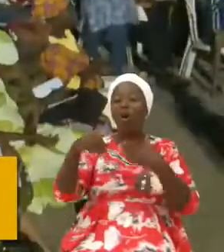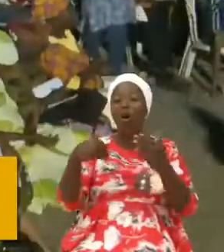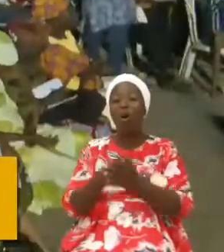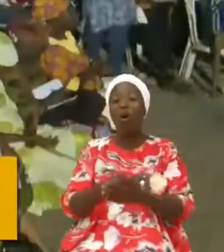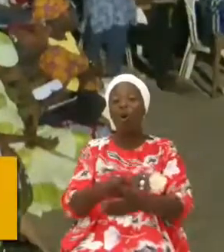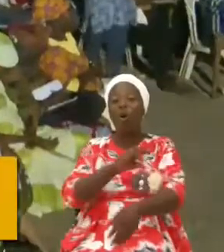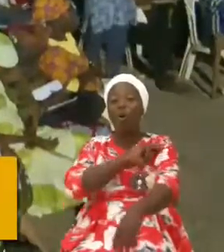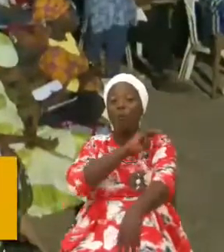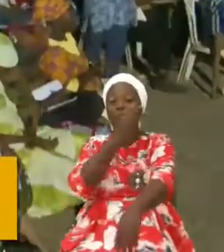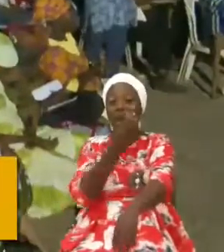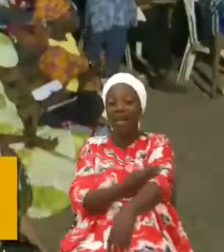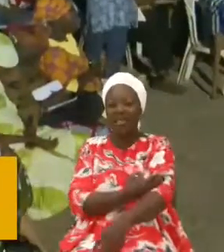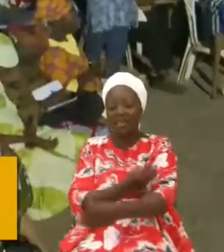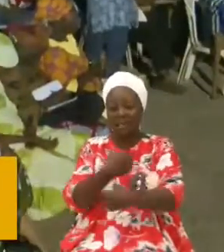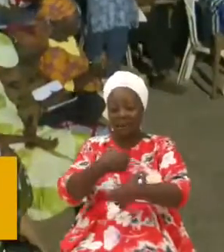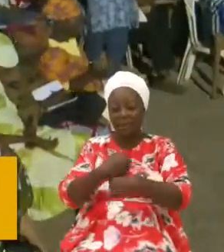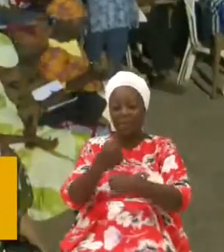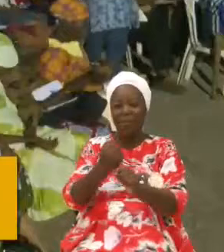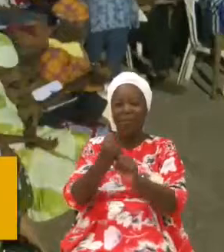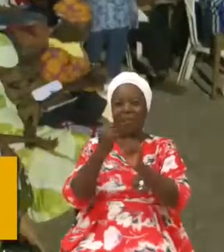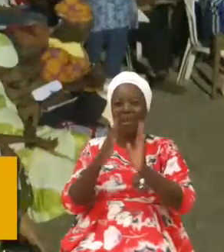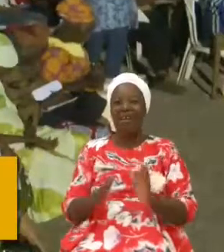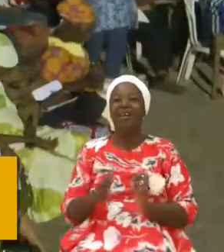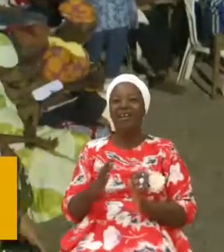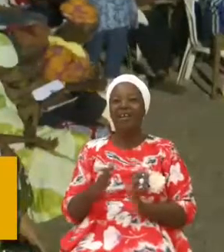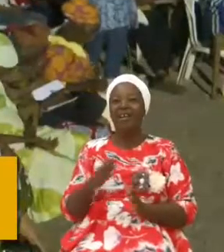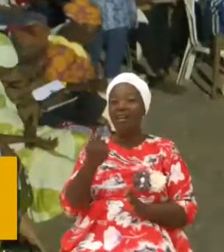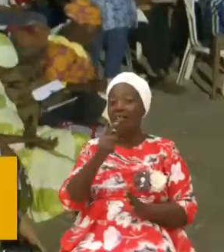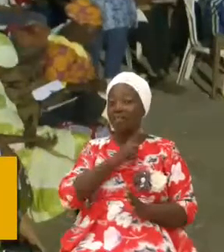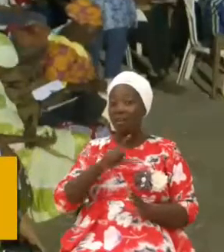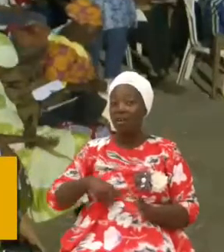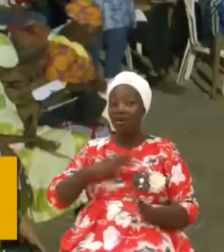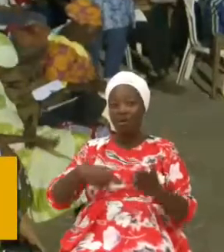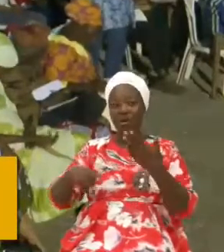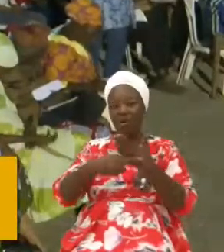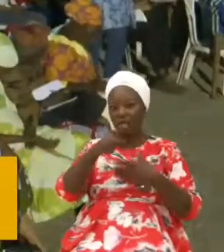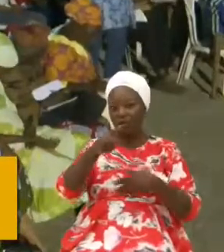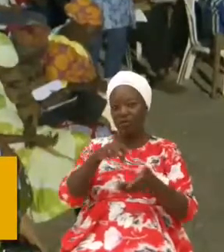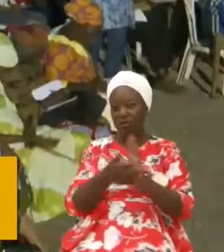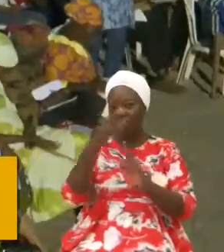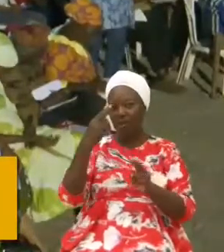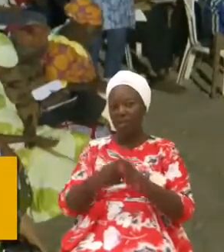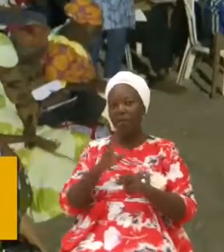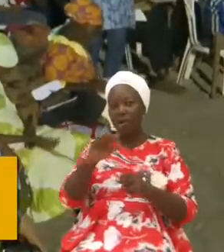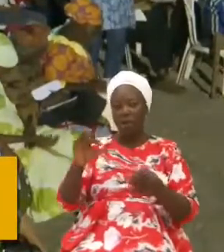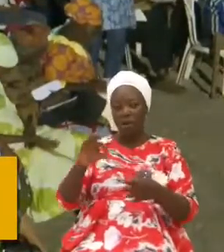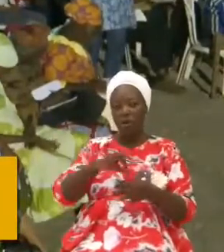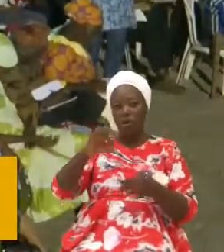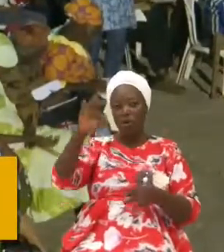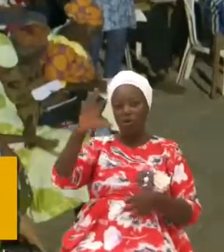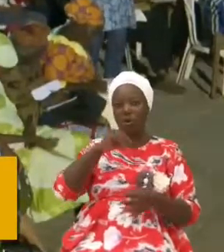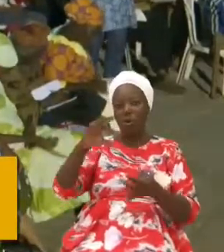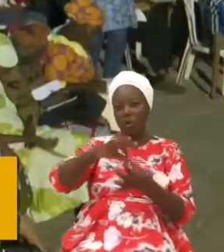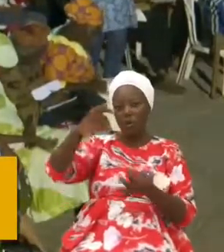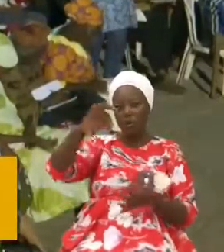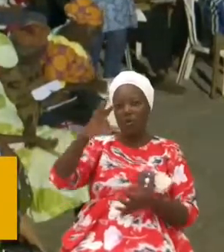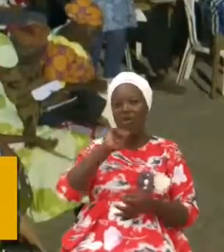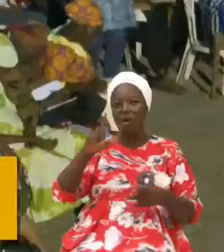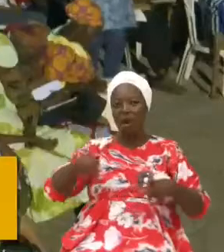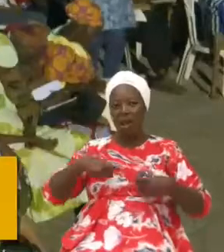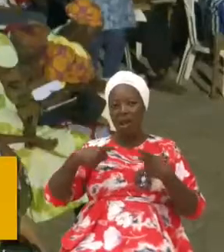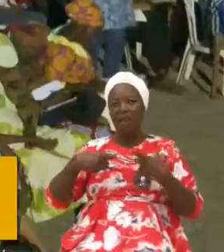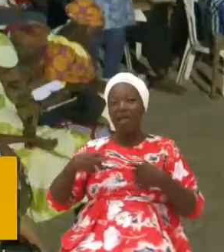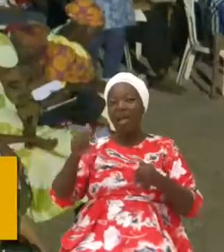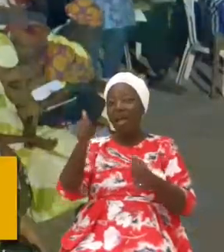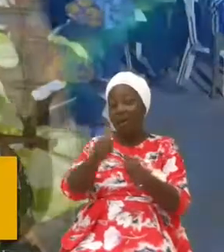Restoration to our almighty maker. The Lord will restore you, your soul,